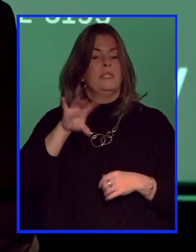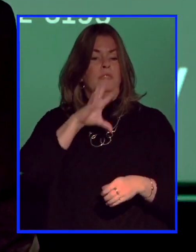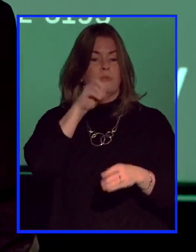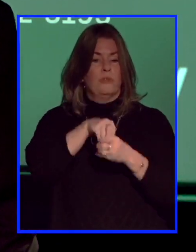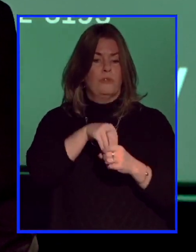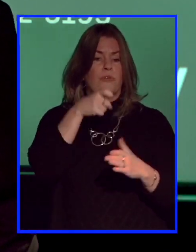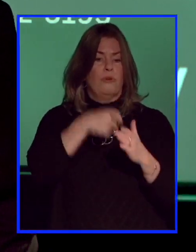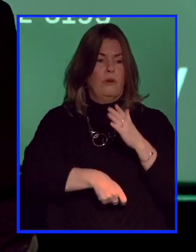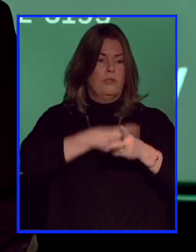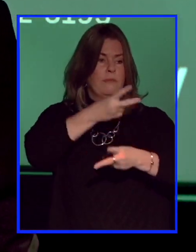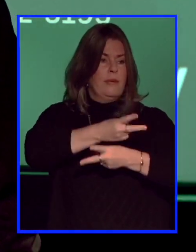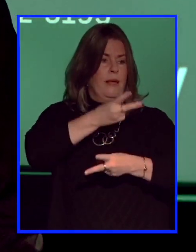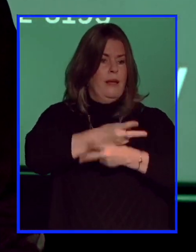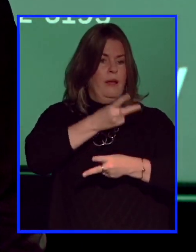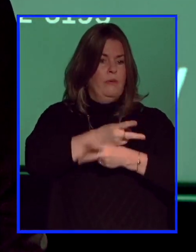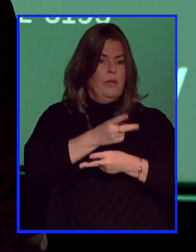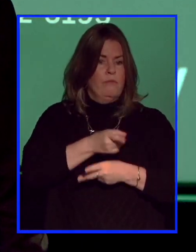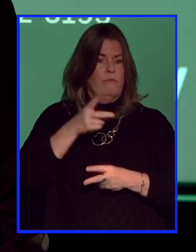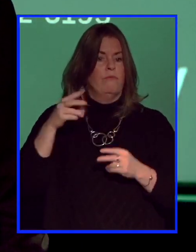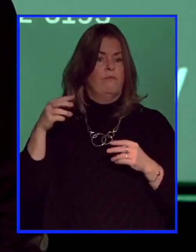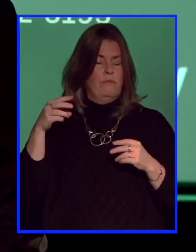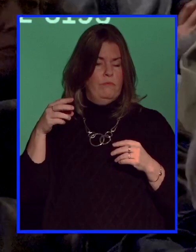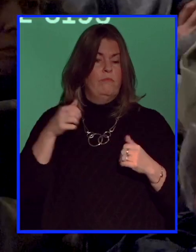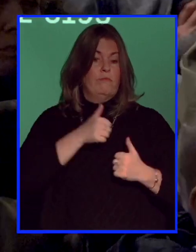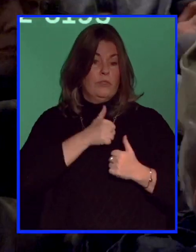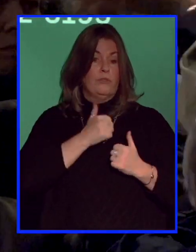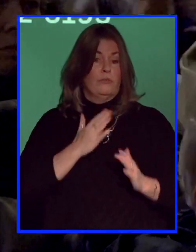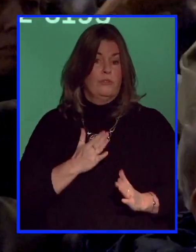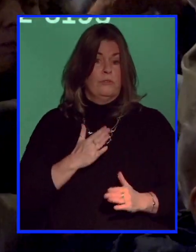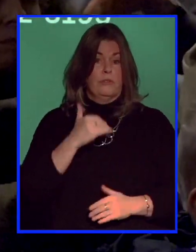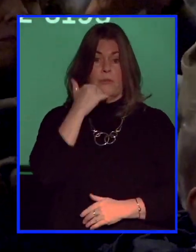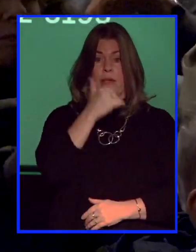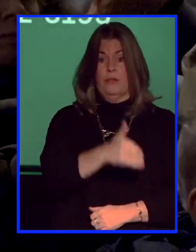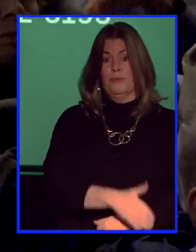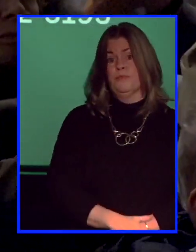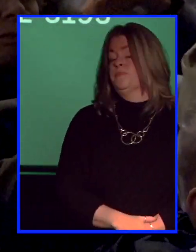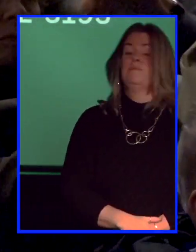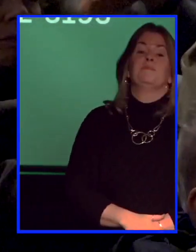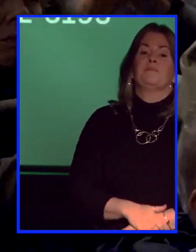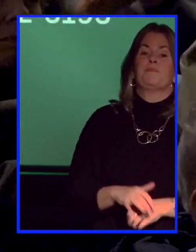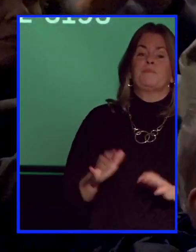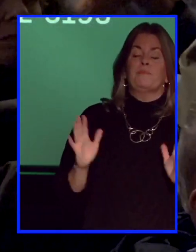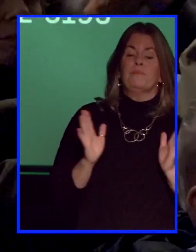has to include the cost of caring for the warrior. So thank you.